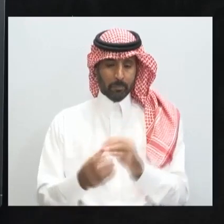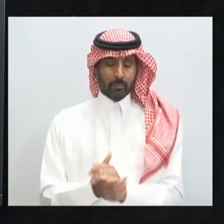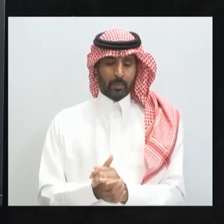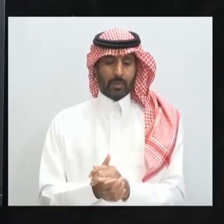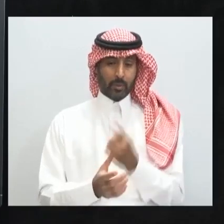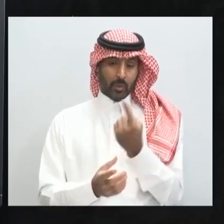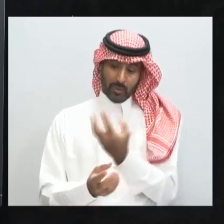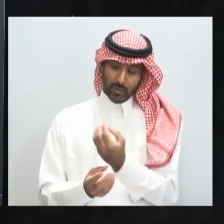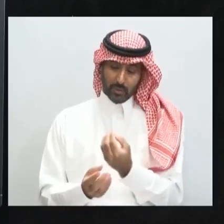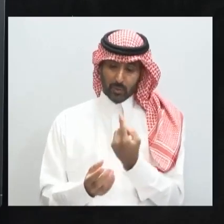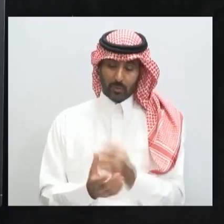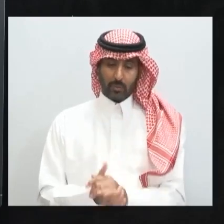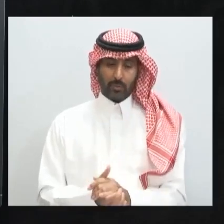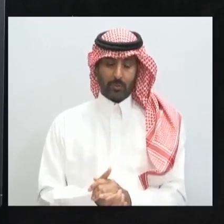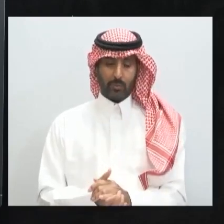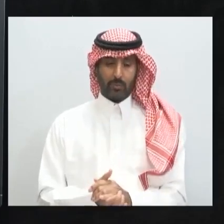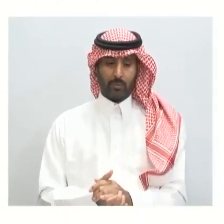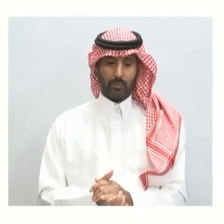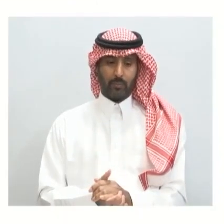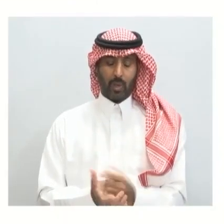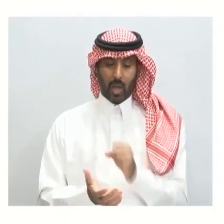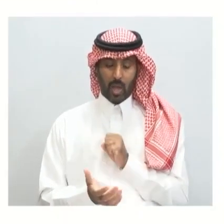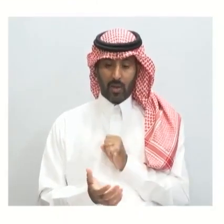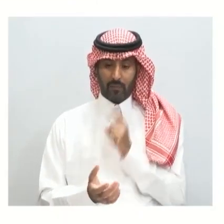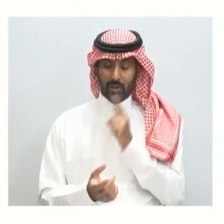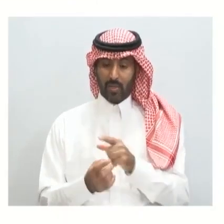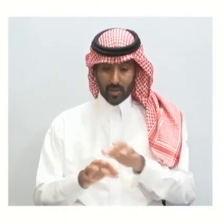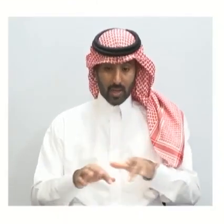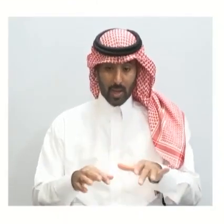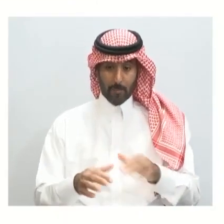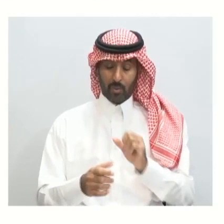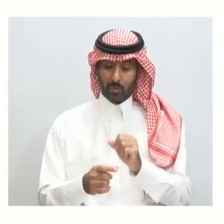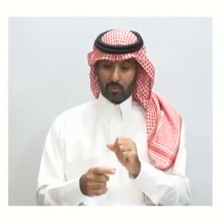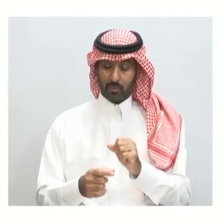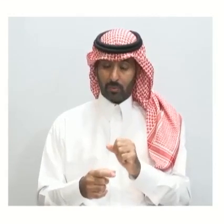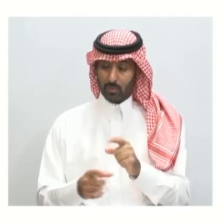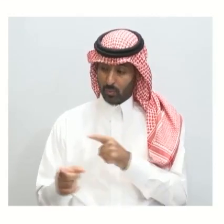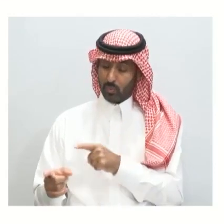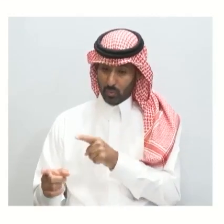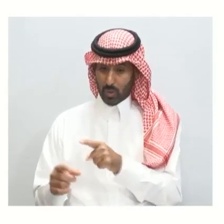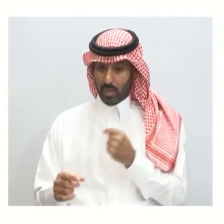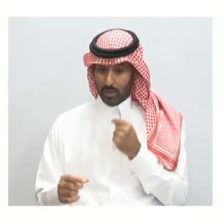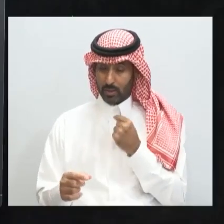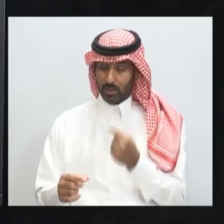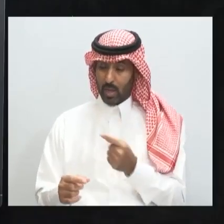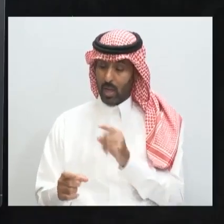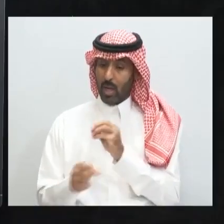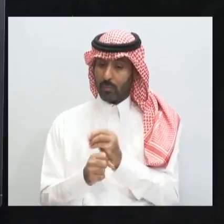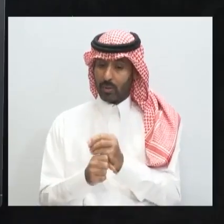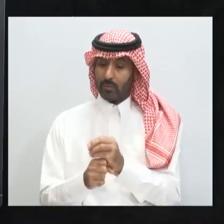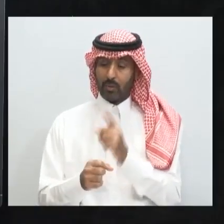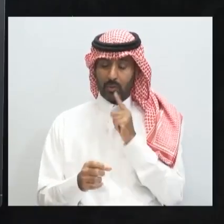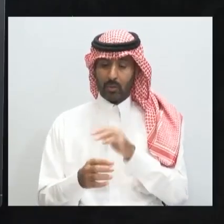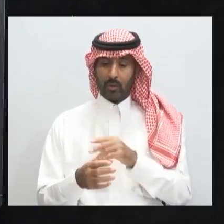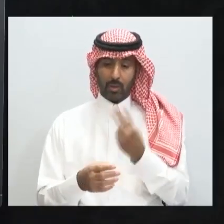is a pronoun. I have another computer. Would you like to use it? So I am describing the